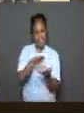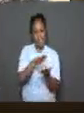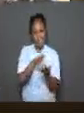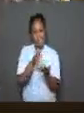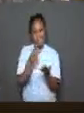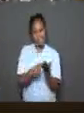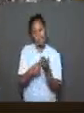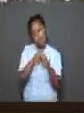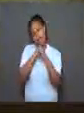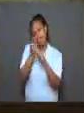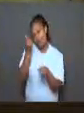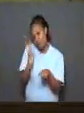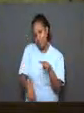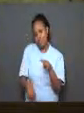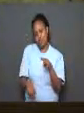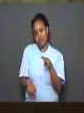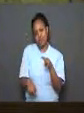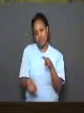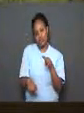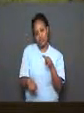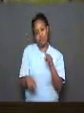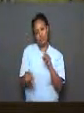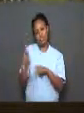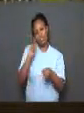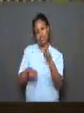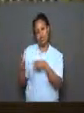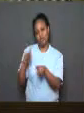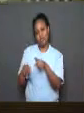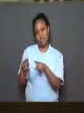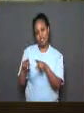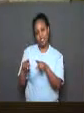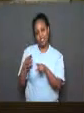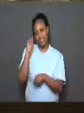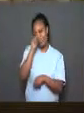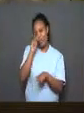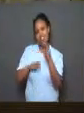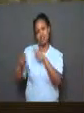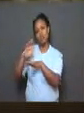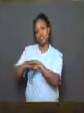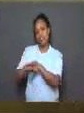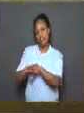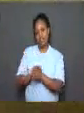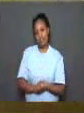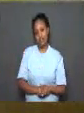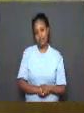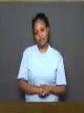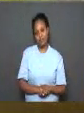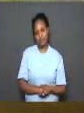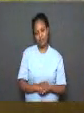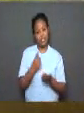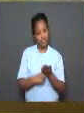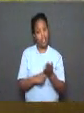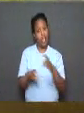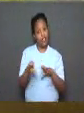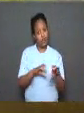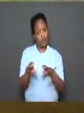the unprotected and defenseless civilians of Ethiopia. They